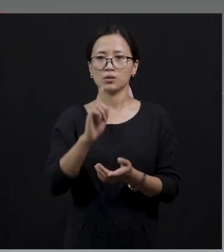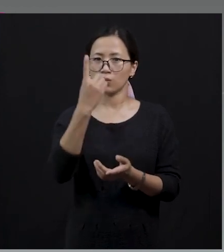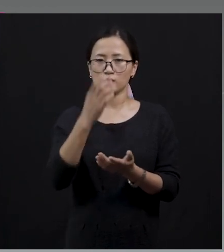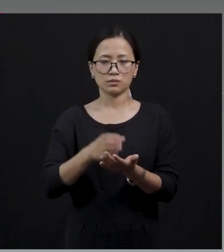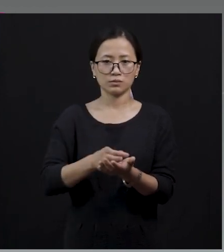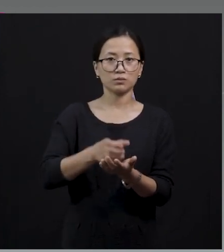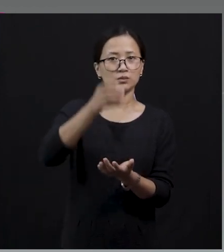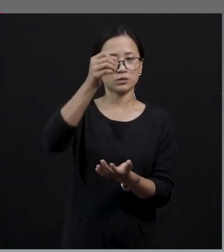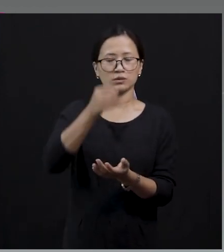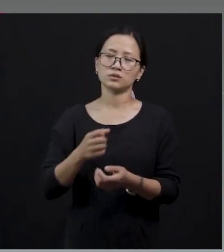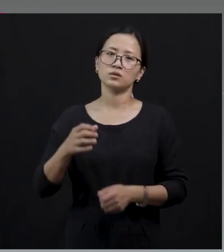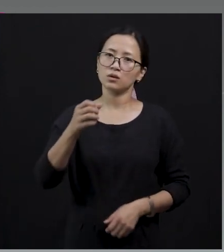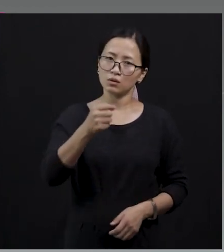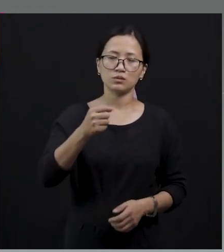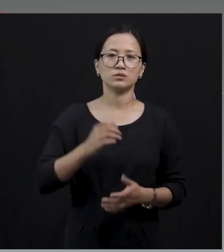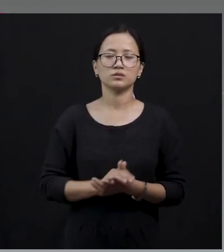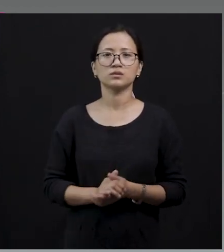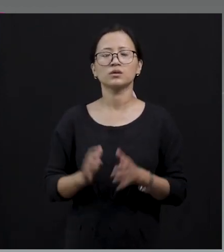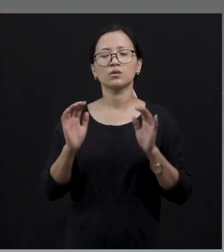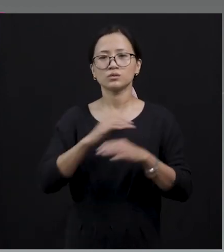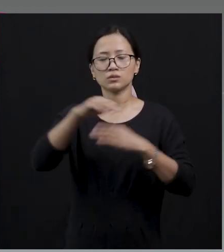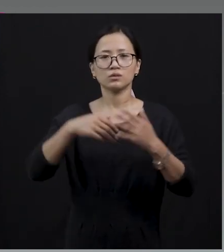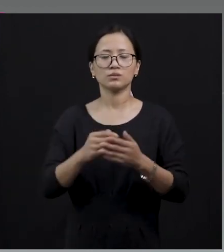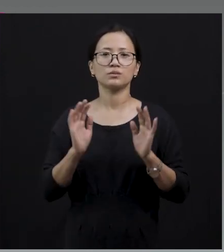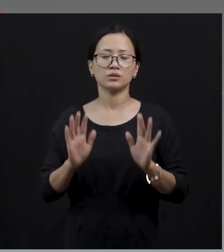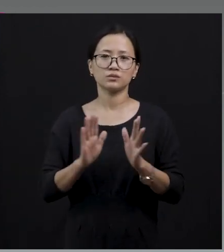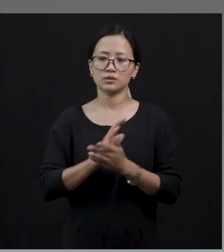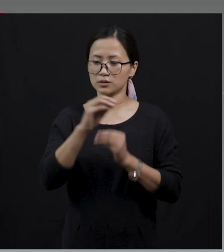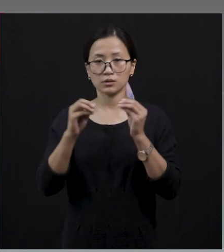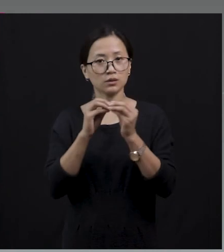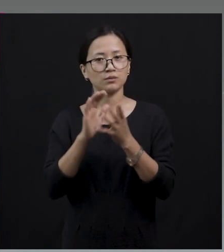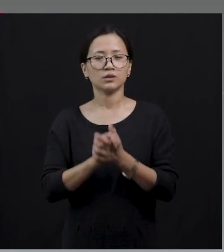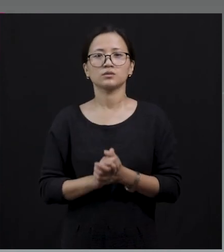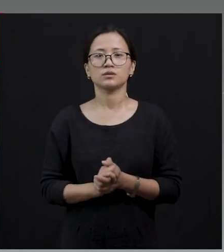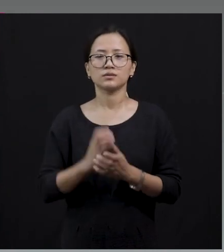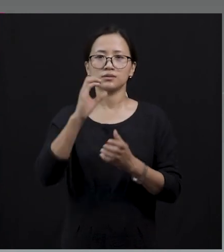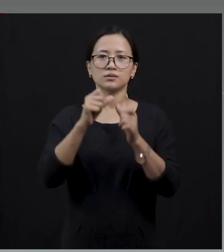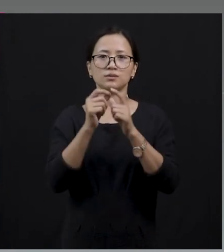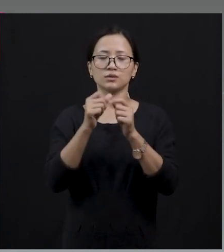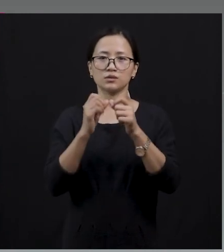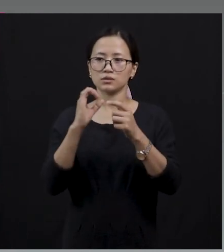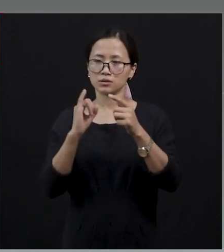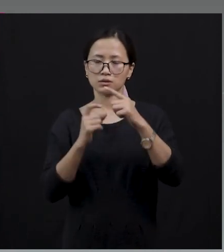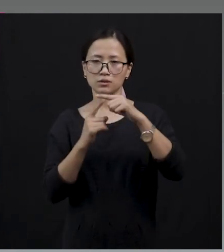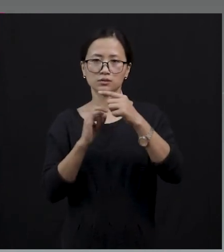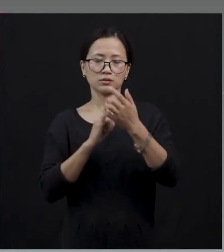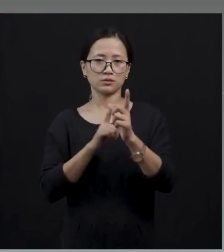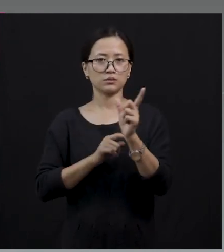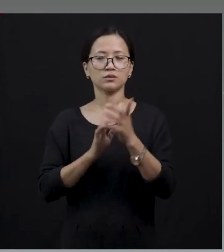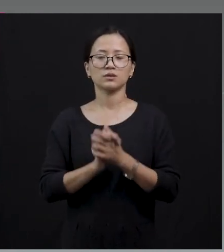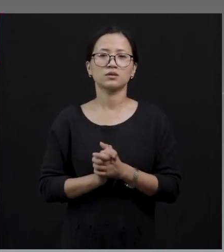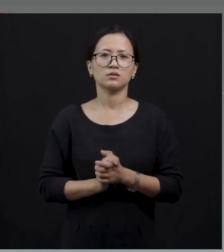right? So this is all about capacity and uh, measurement of weights